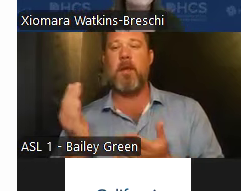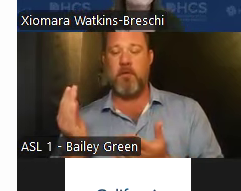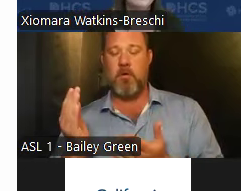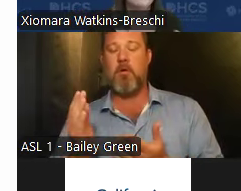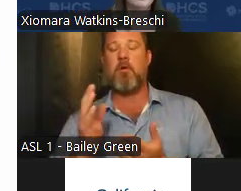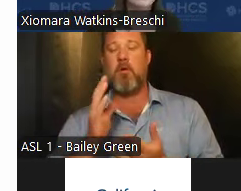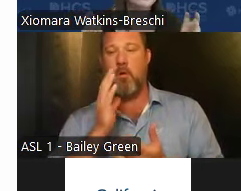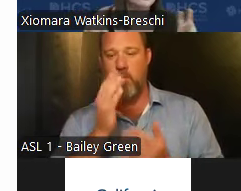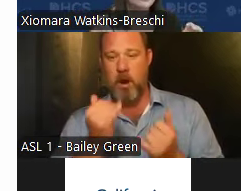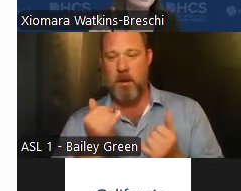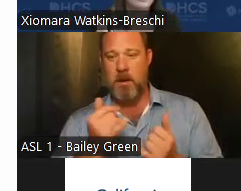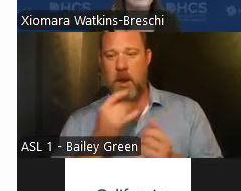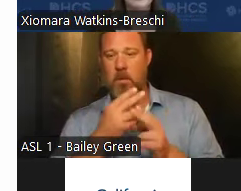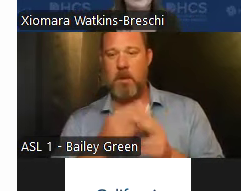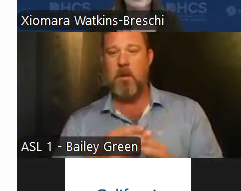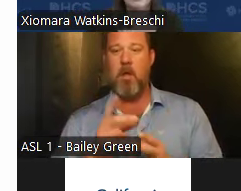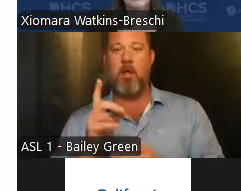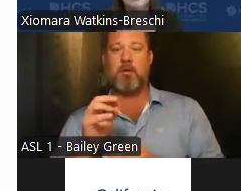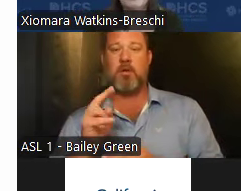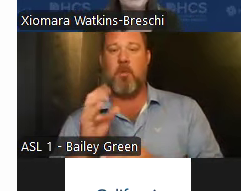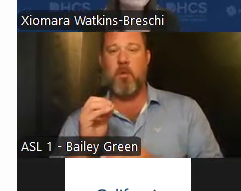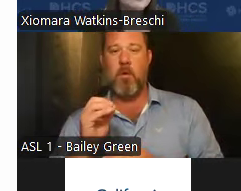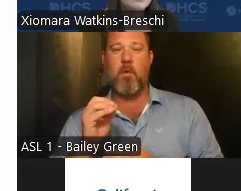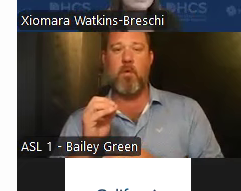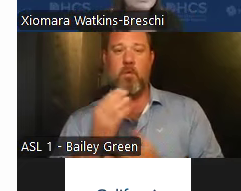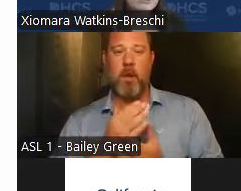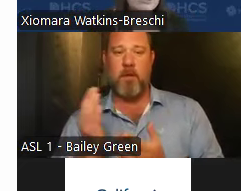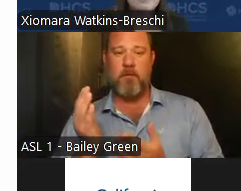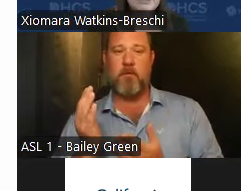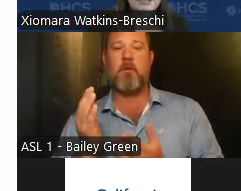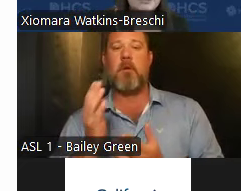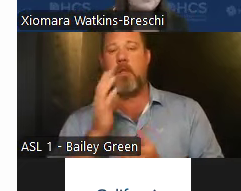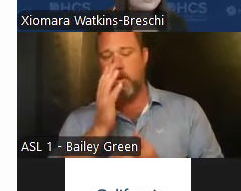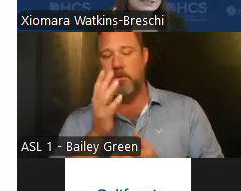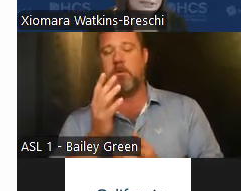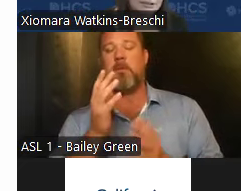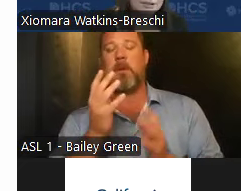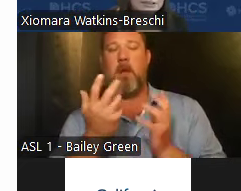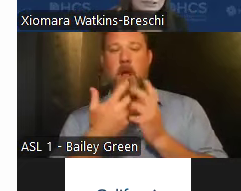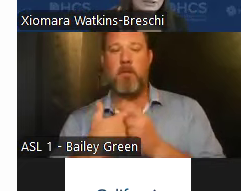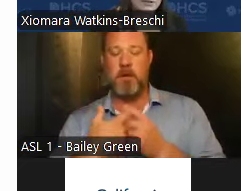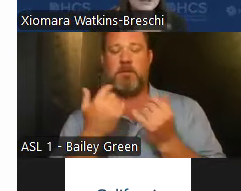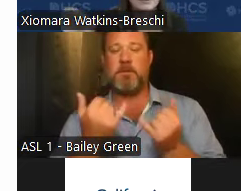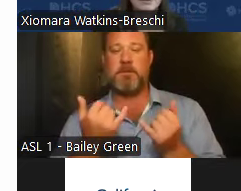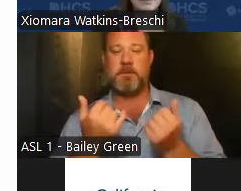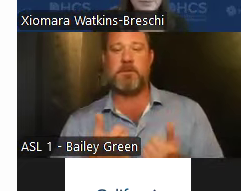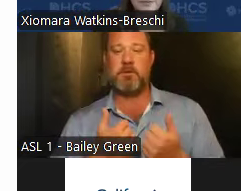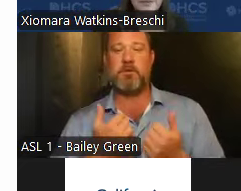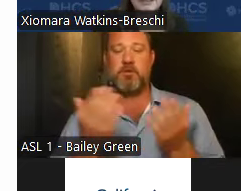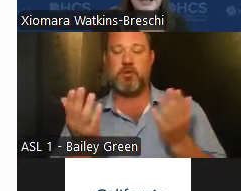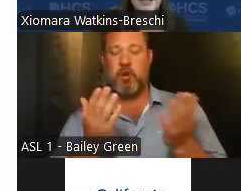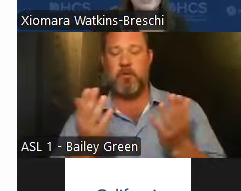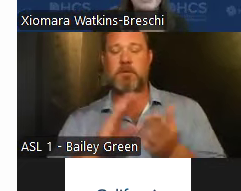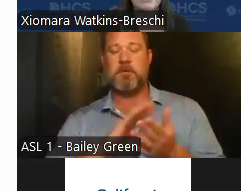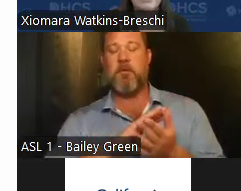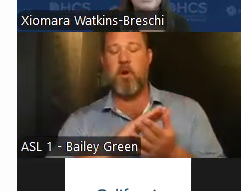going to, right now we're calling the de novo waiver. And this will include a combination of the existing services across all of our